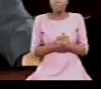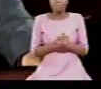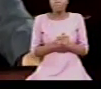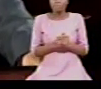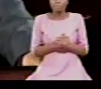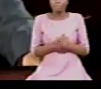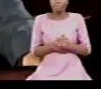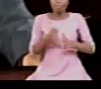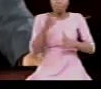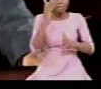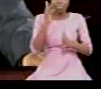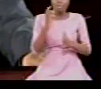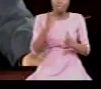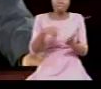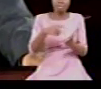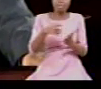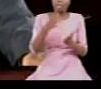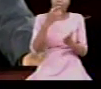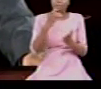It was playing pranks.